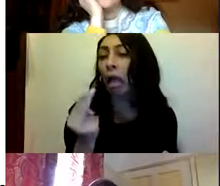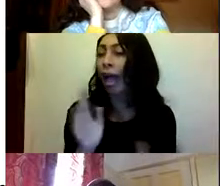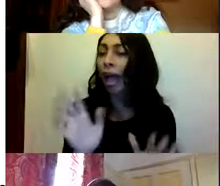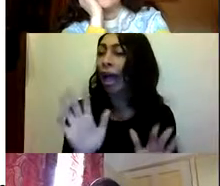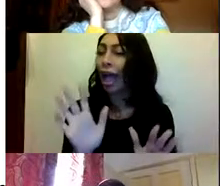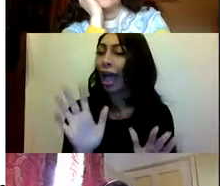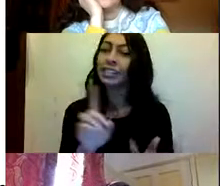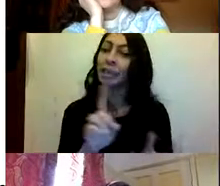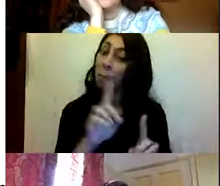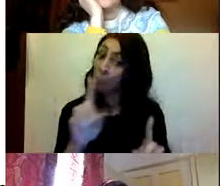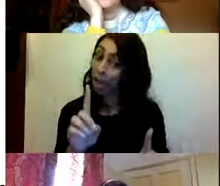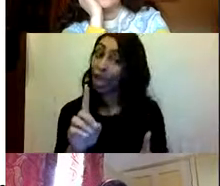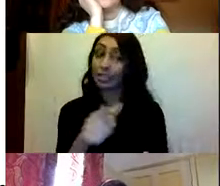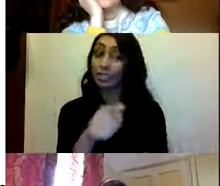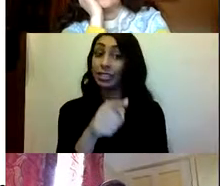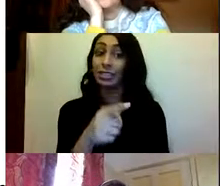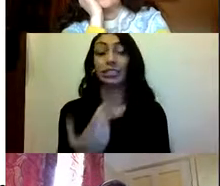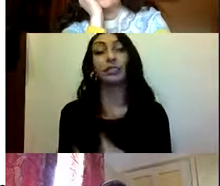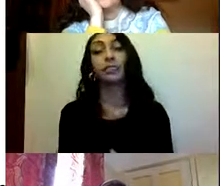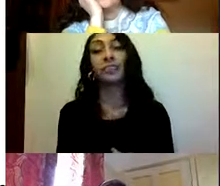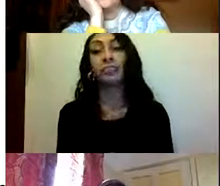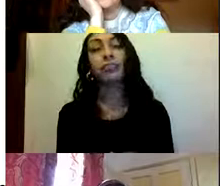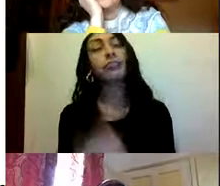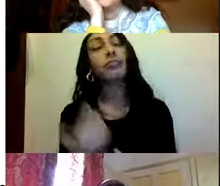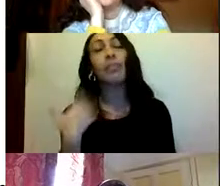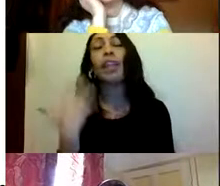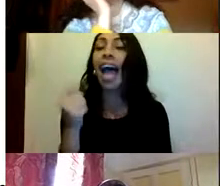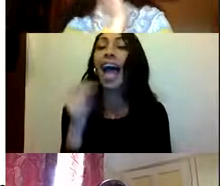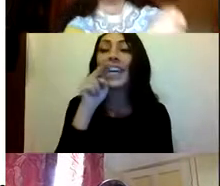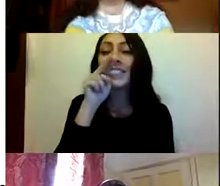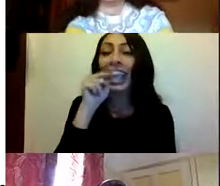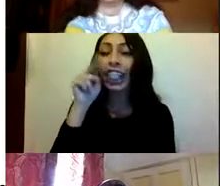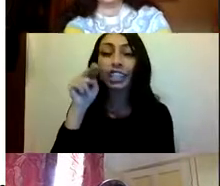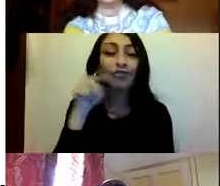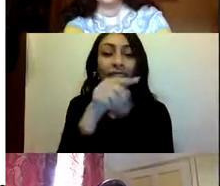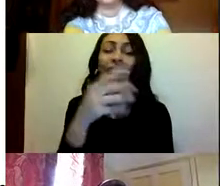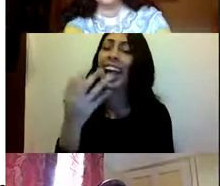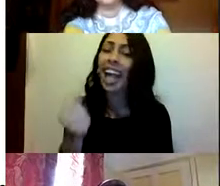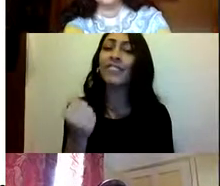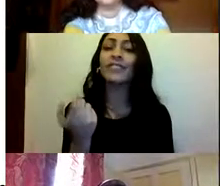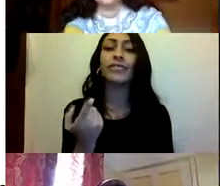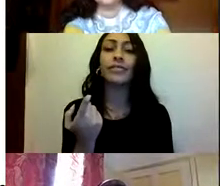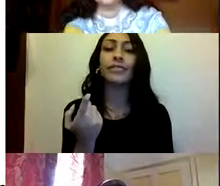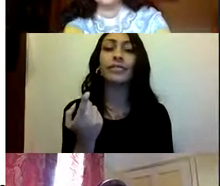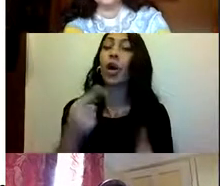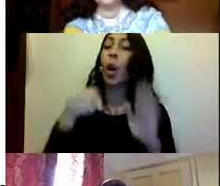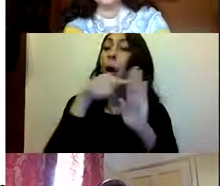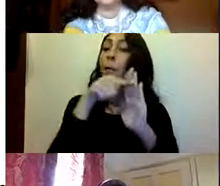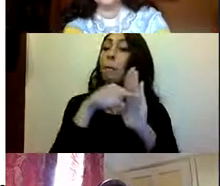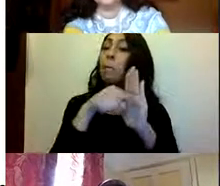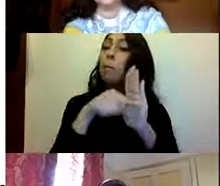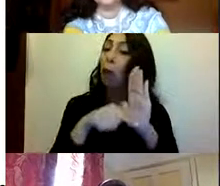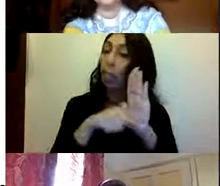country. But as I've sort of illustrated here, there was a policy of